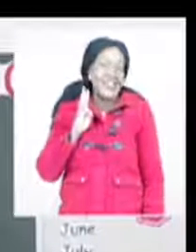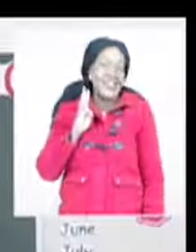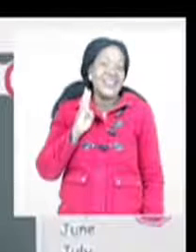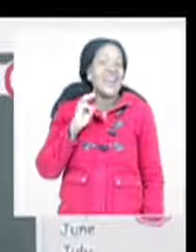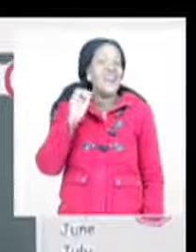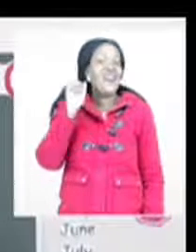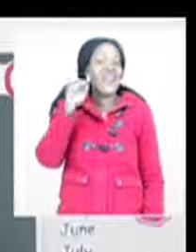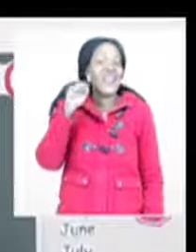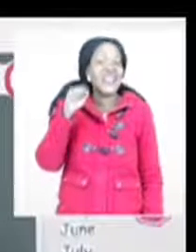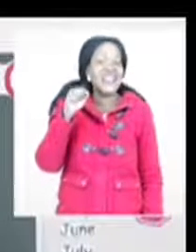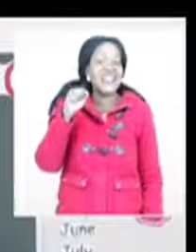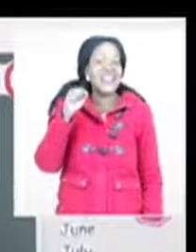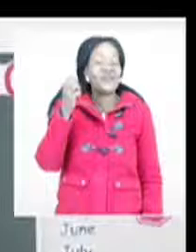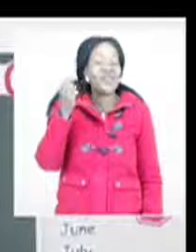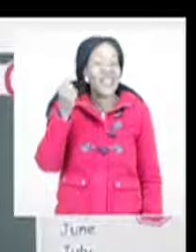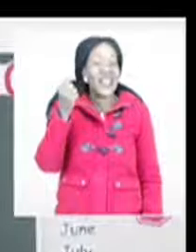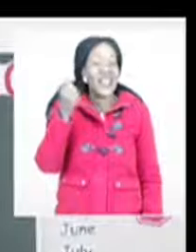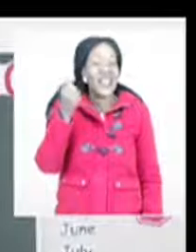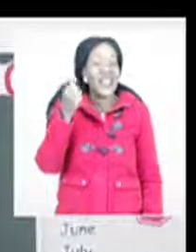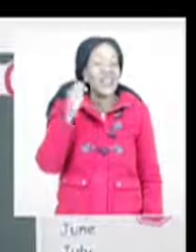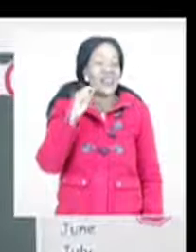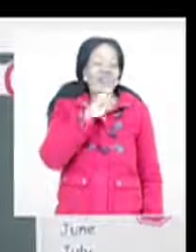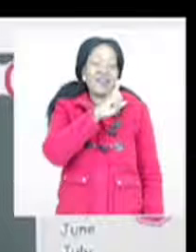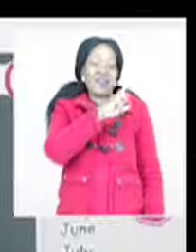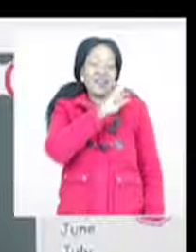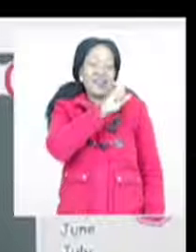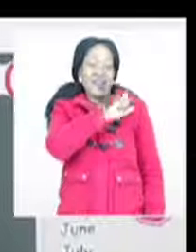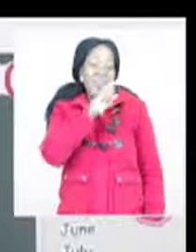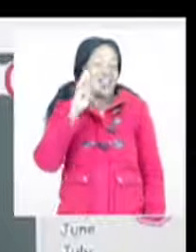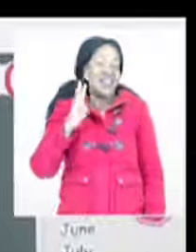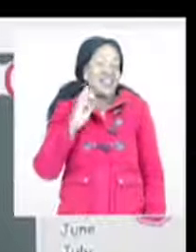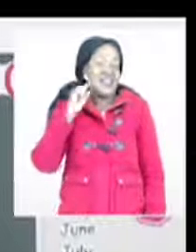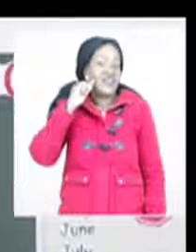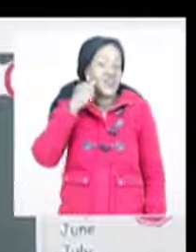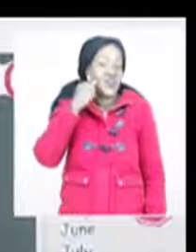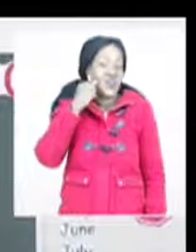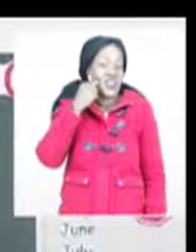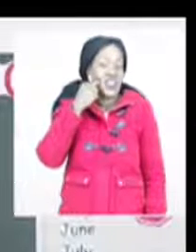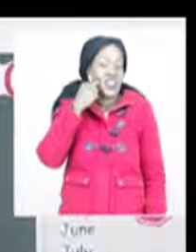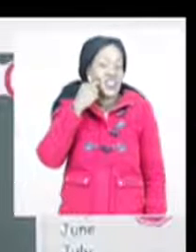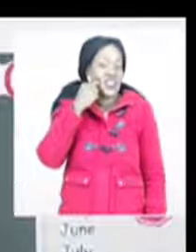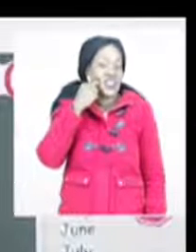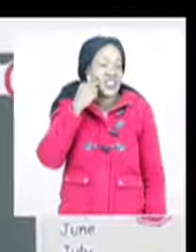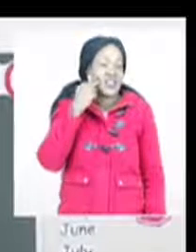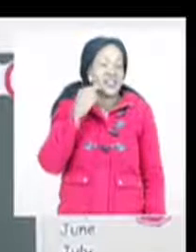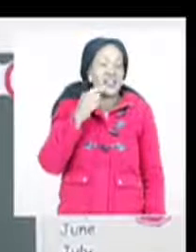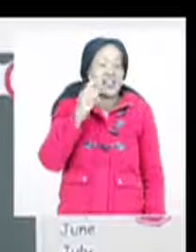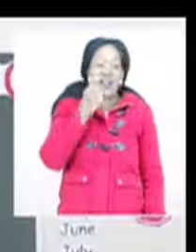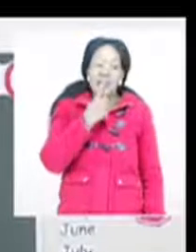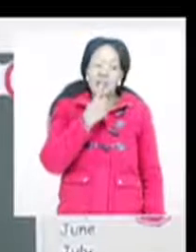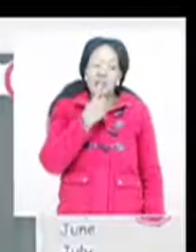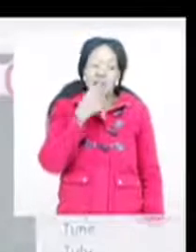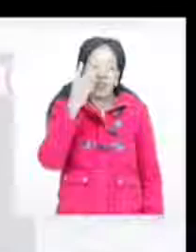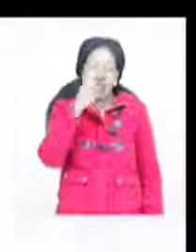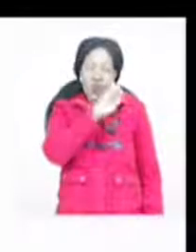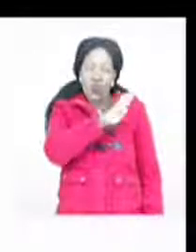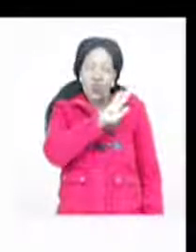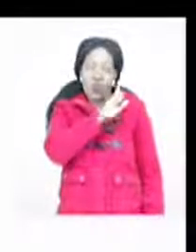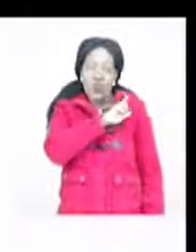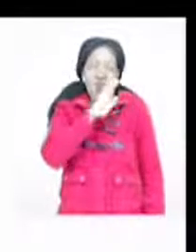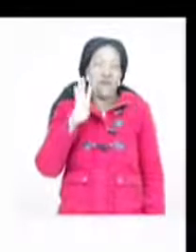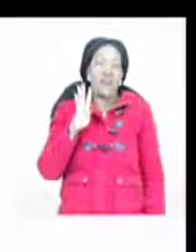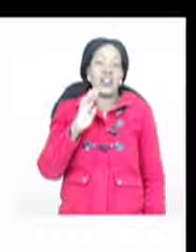13. Yay! We have 13 sweets and we have 14 lollipops. Now, if you go to your